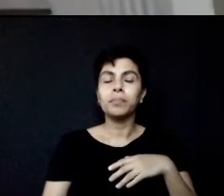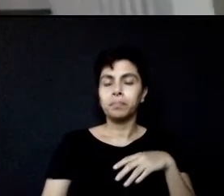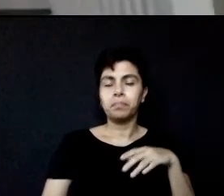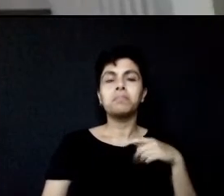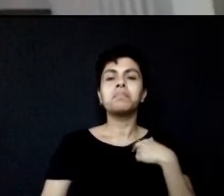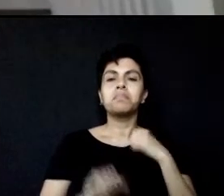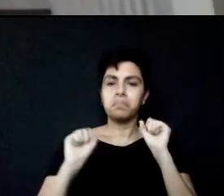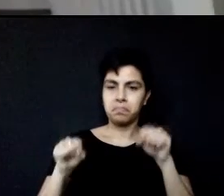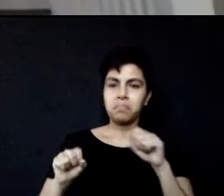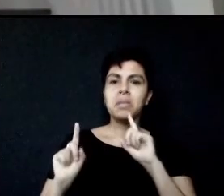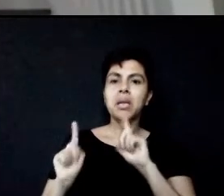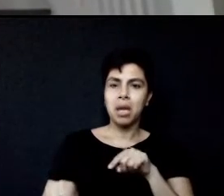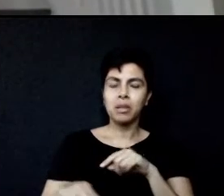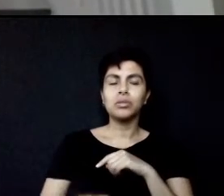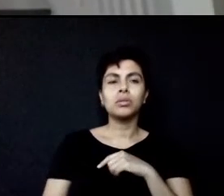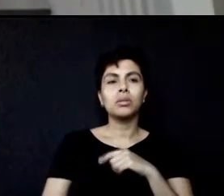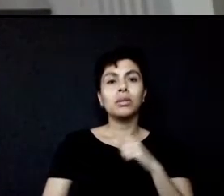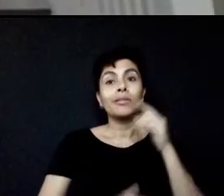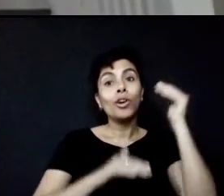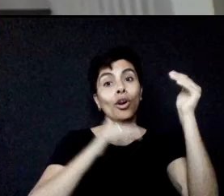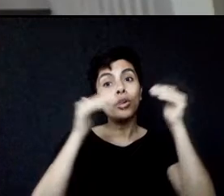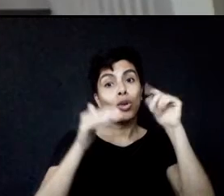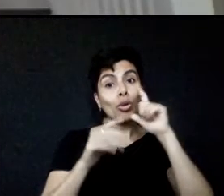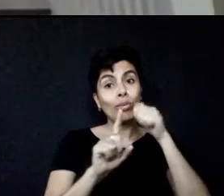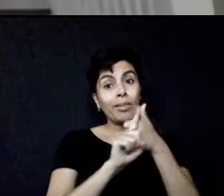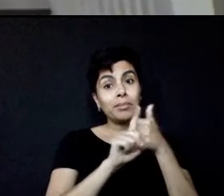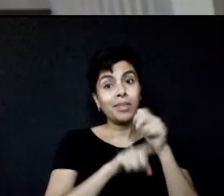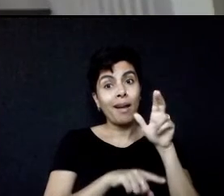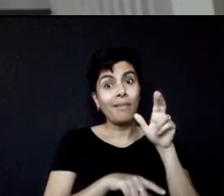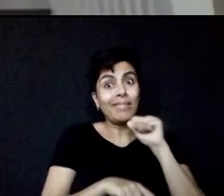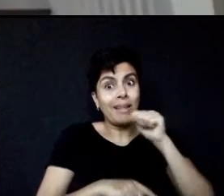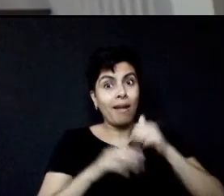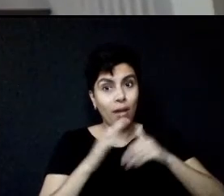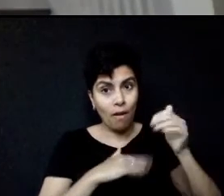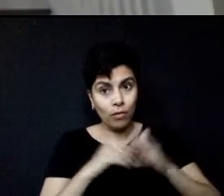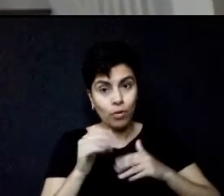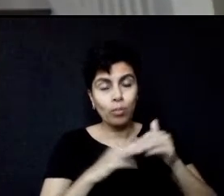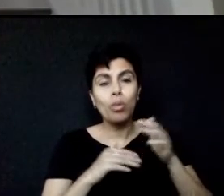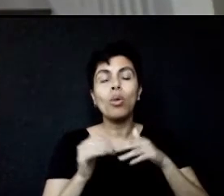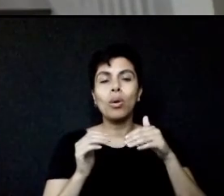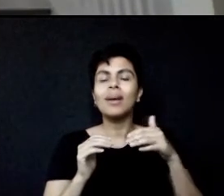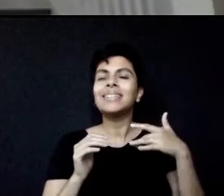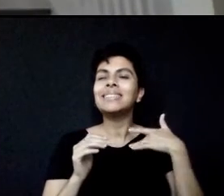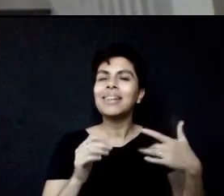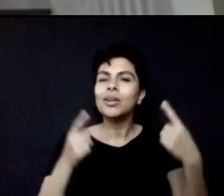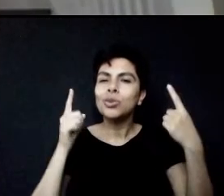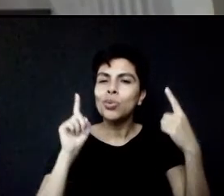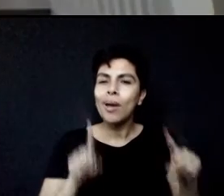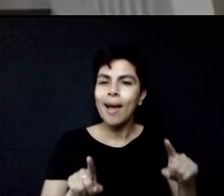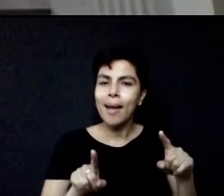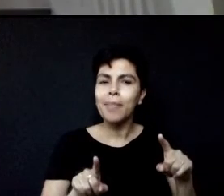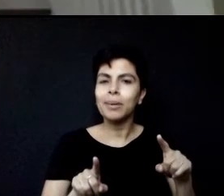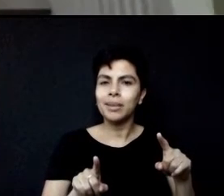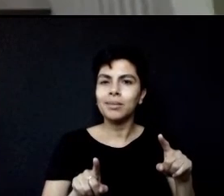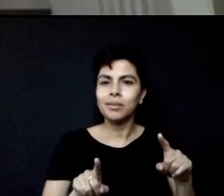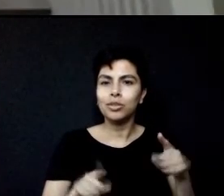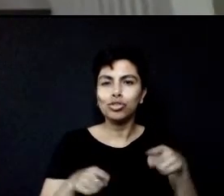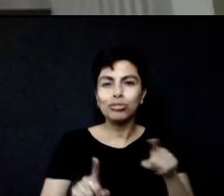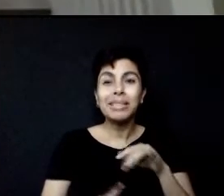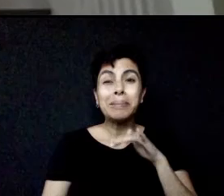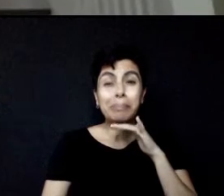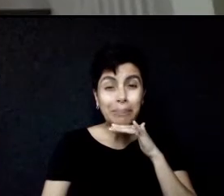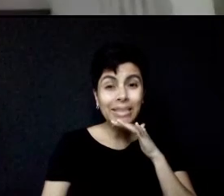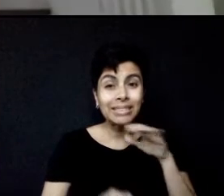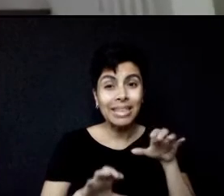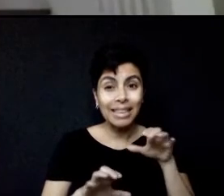I can answer that. So in terms of adults who are uncomfortable, a lot of times that's when we are doing things that's incredibly